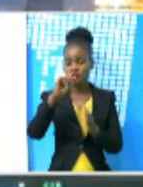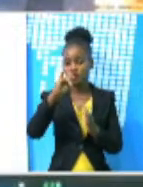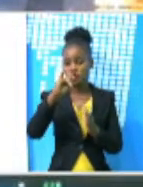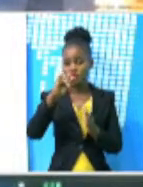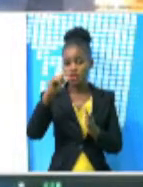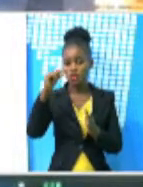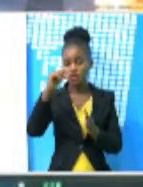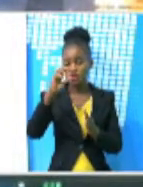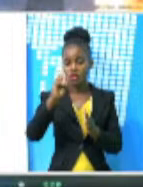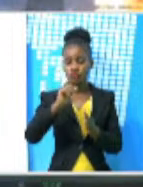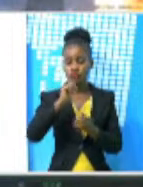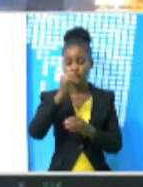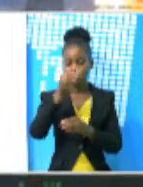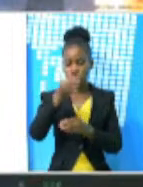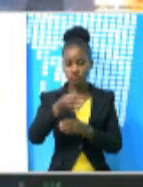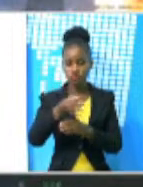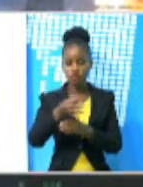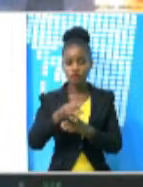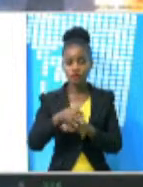for the future.